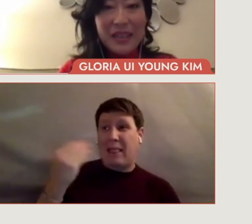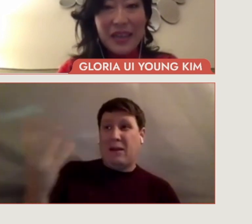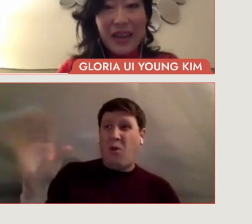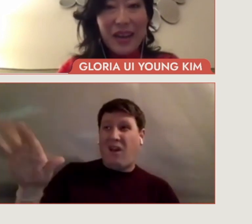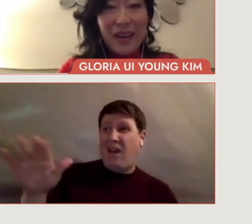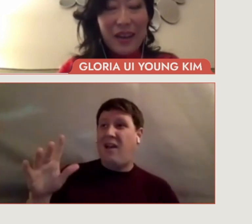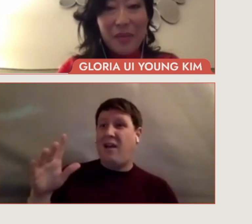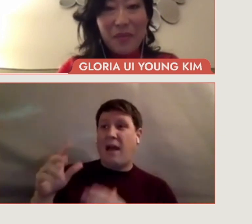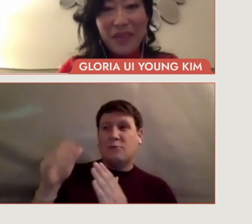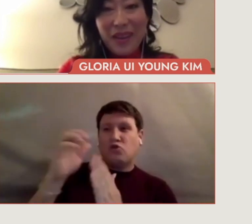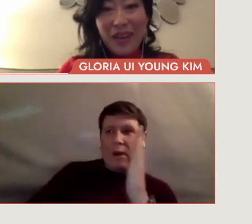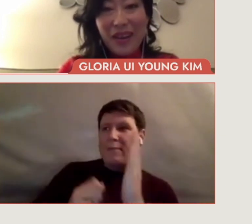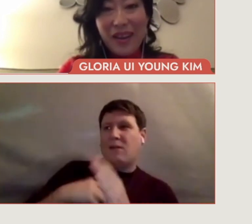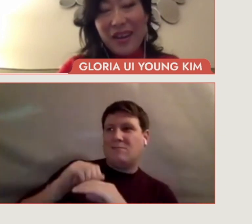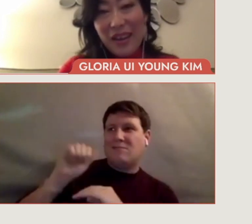And